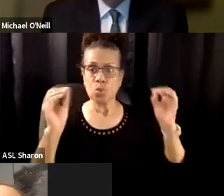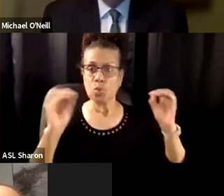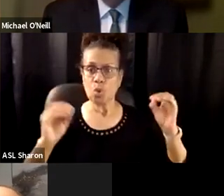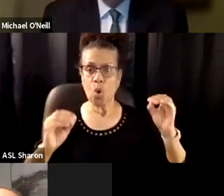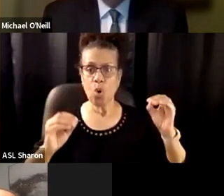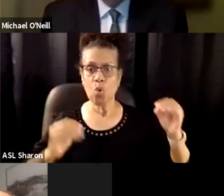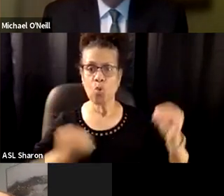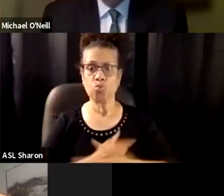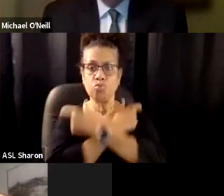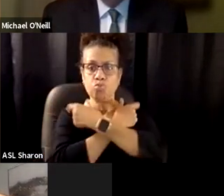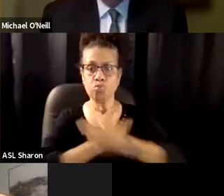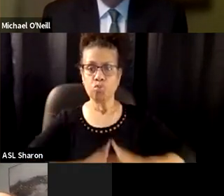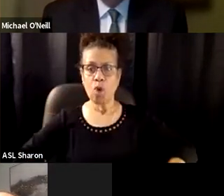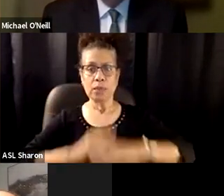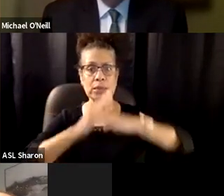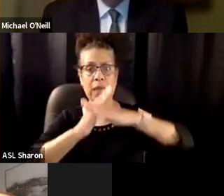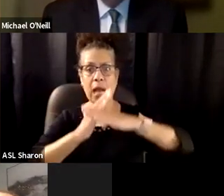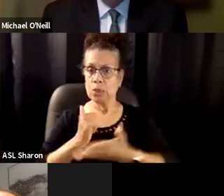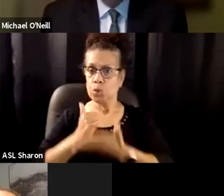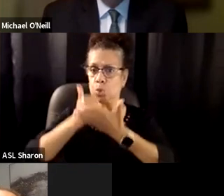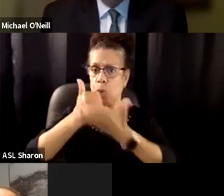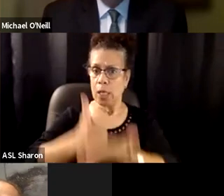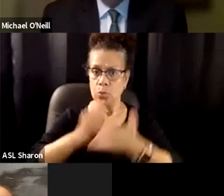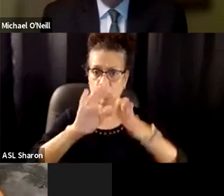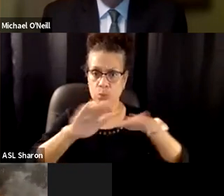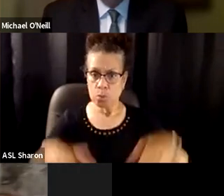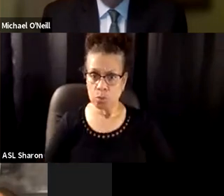dos nina de siete in